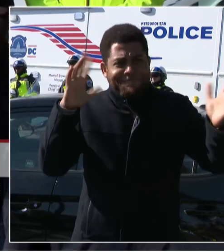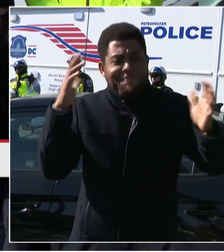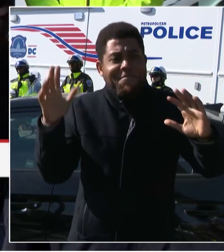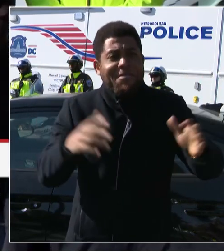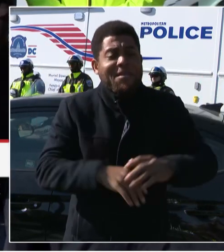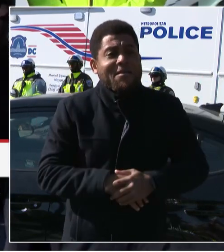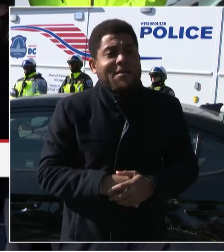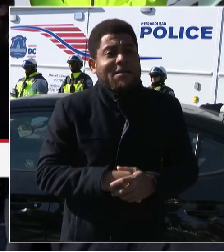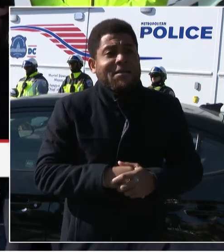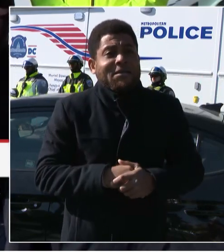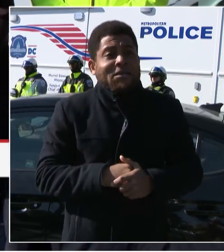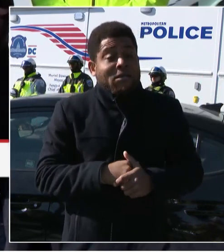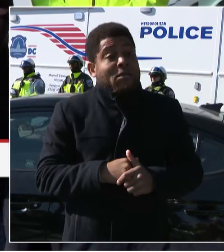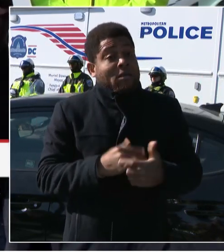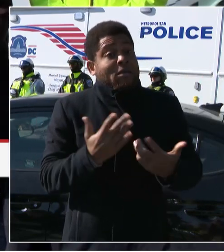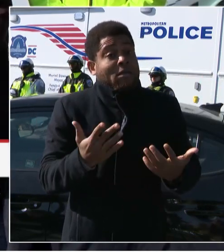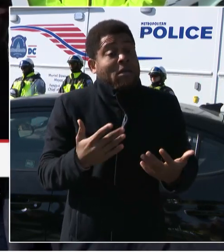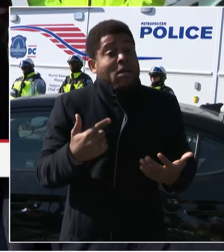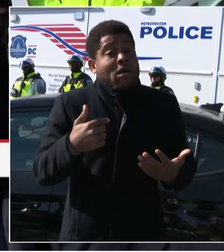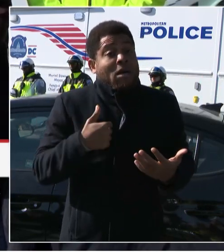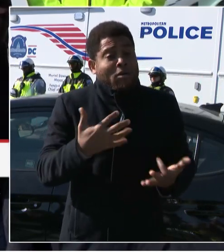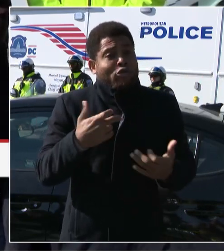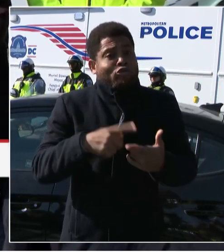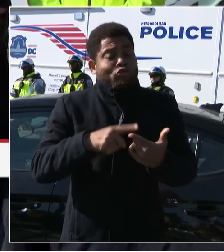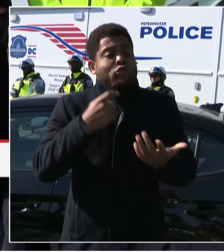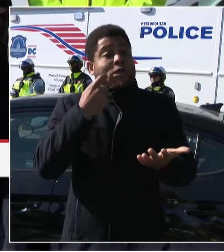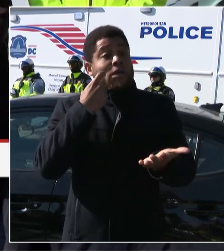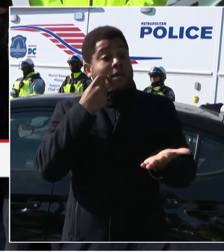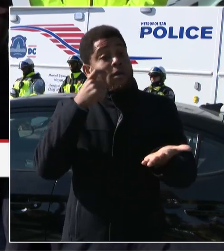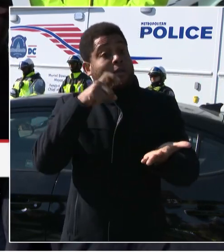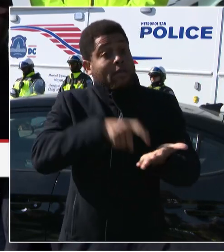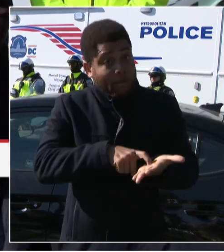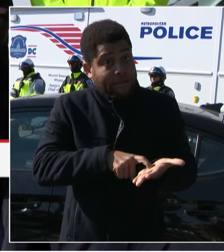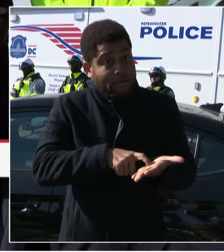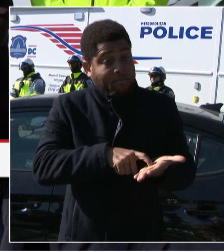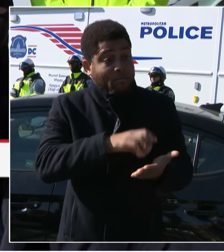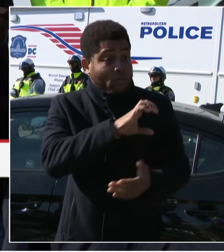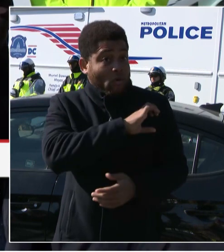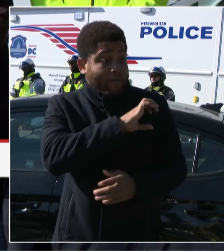And I want to acknowledge that the chief has been